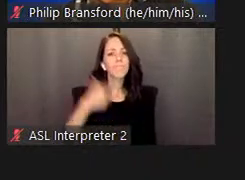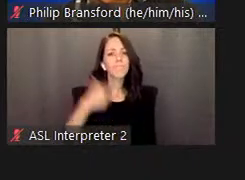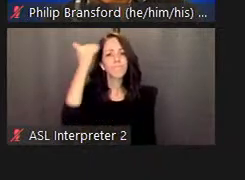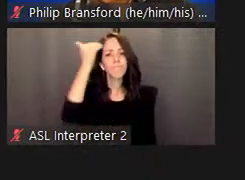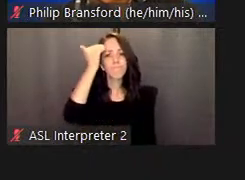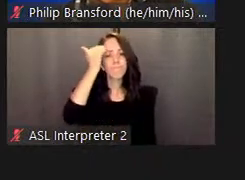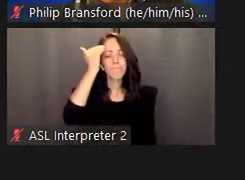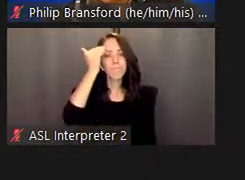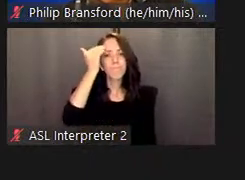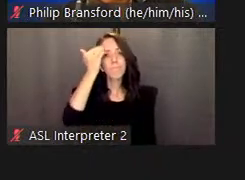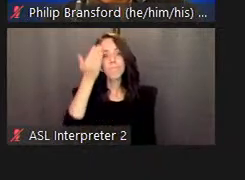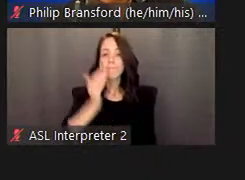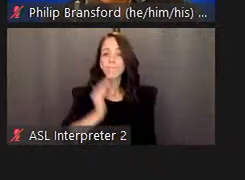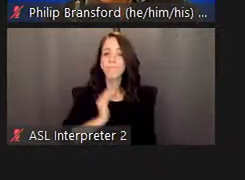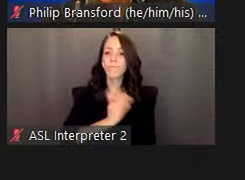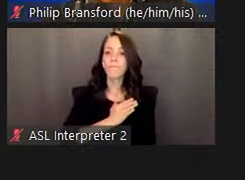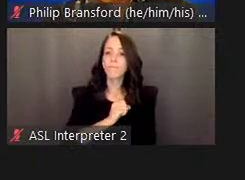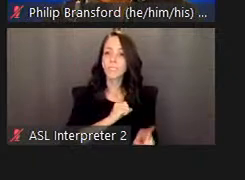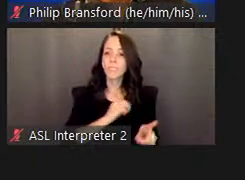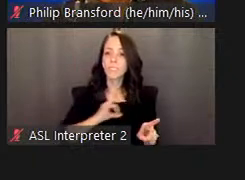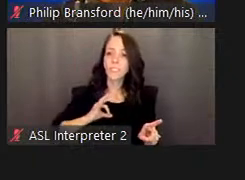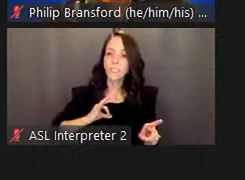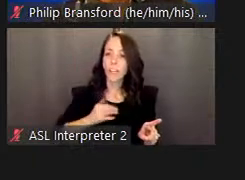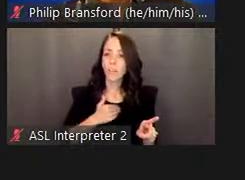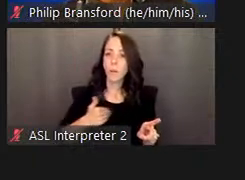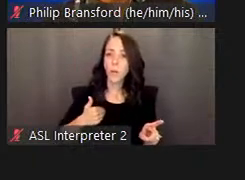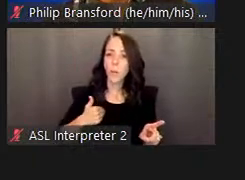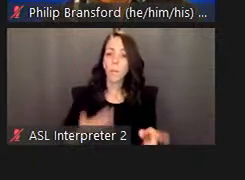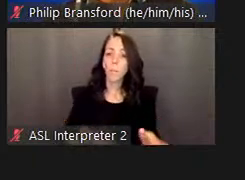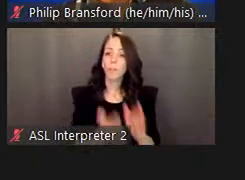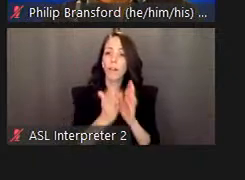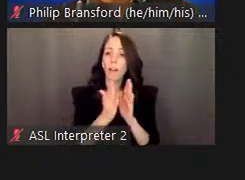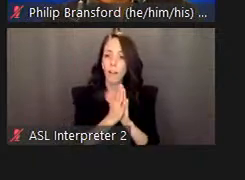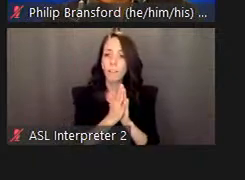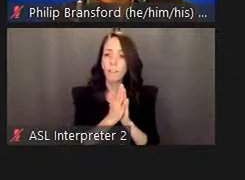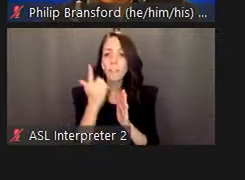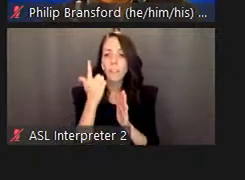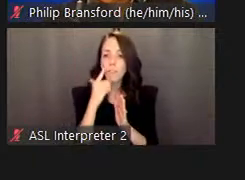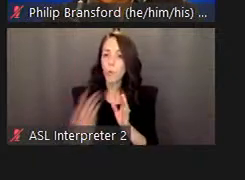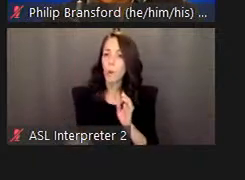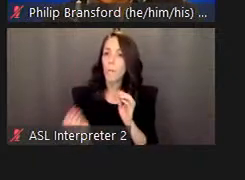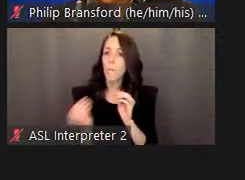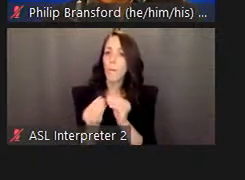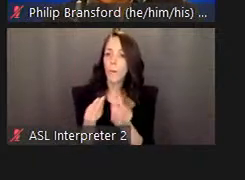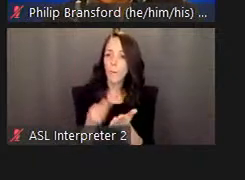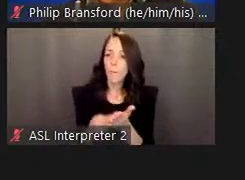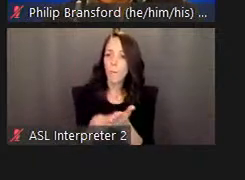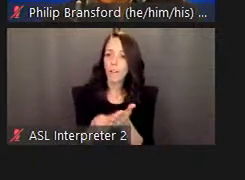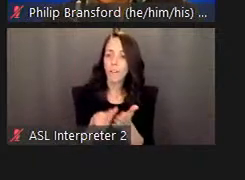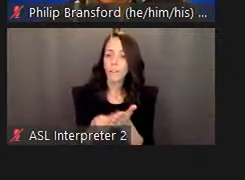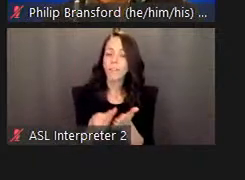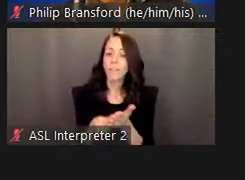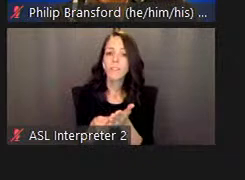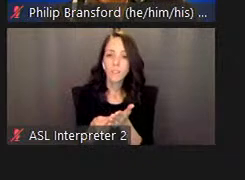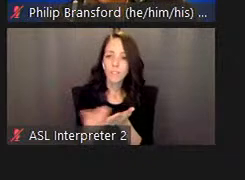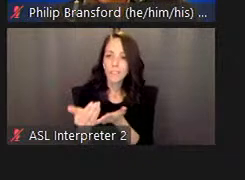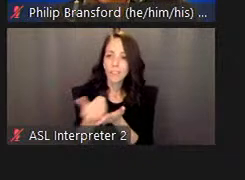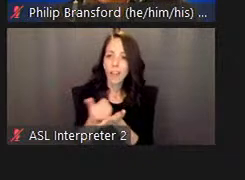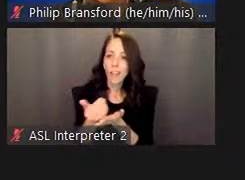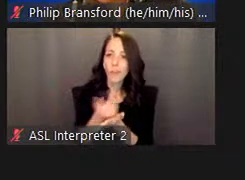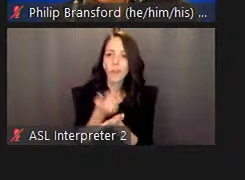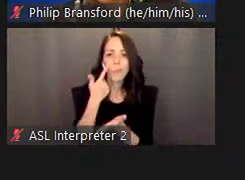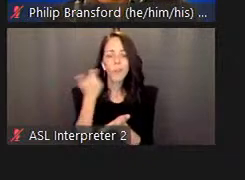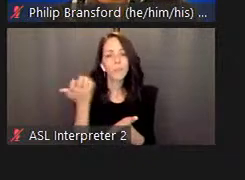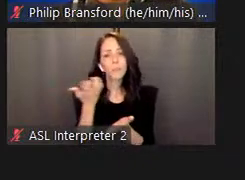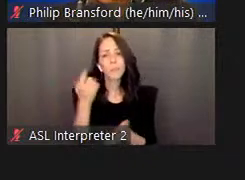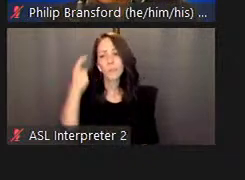our staff members are, requesting a higher wage because of all of the trauma that they are having to